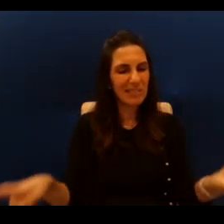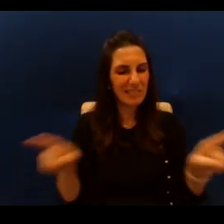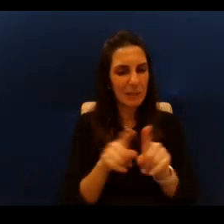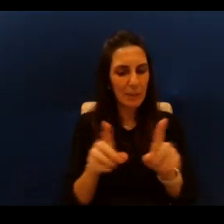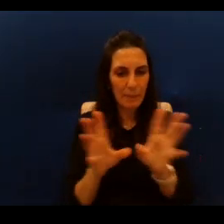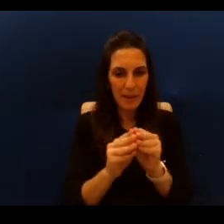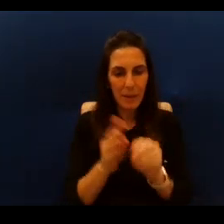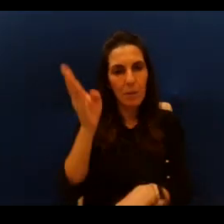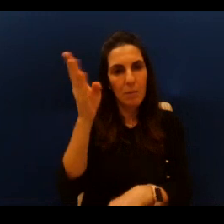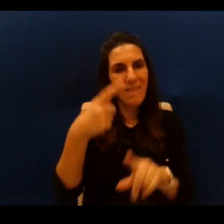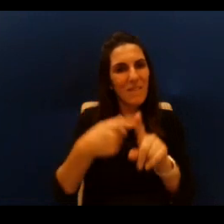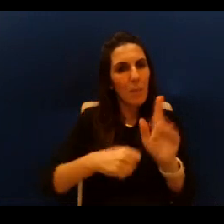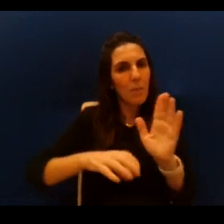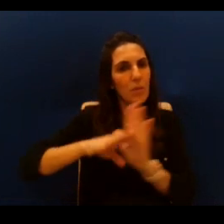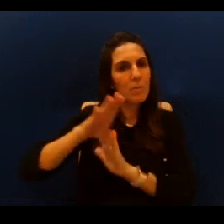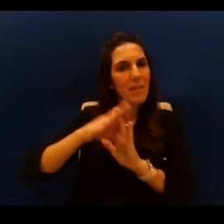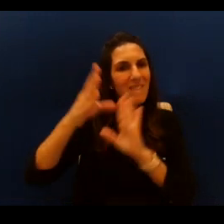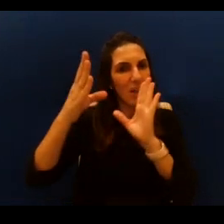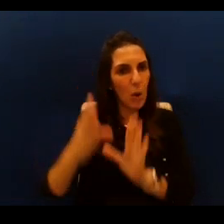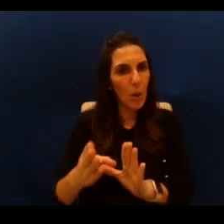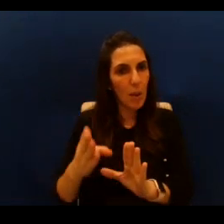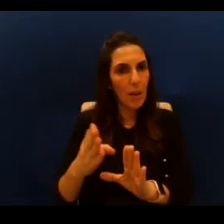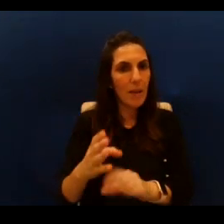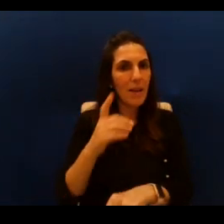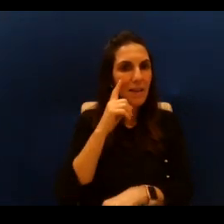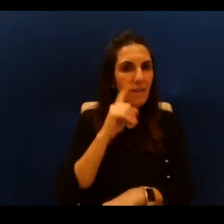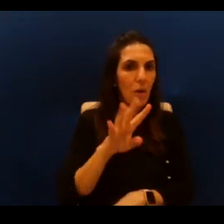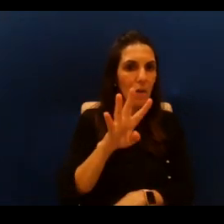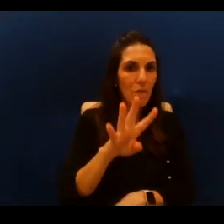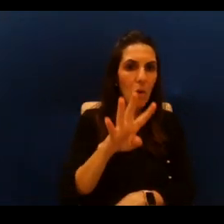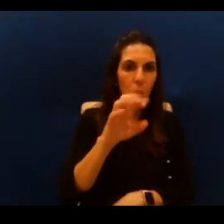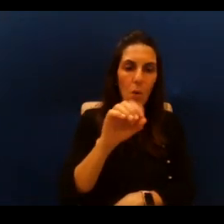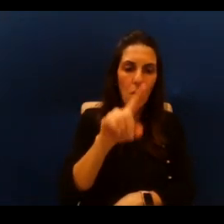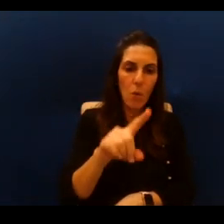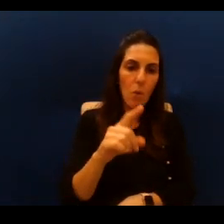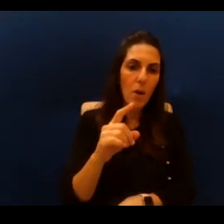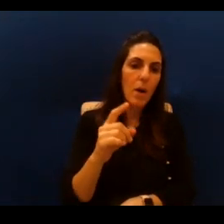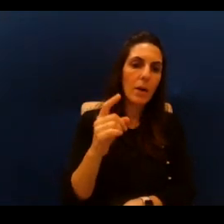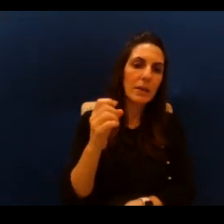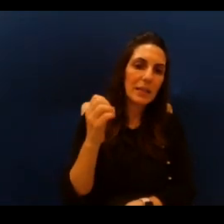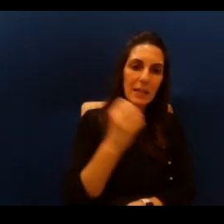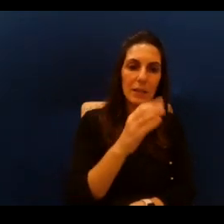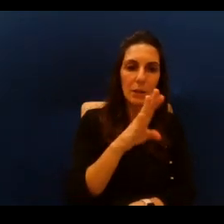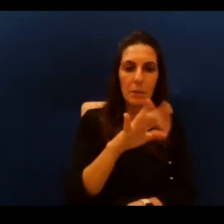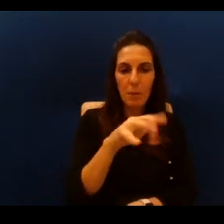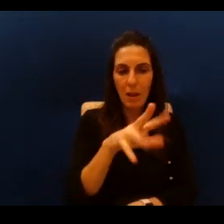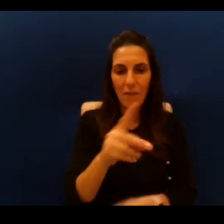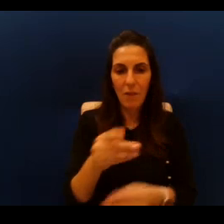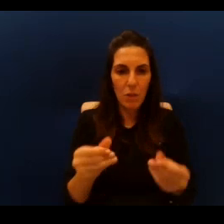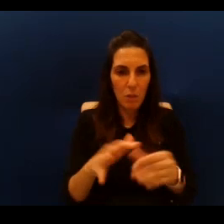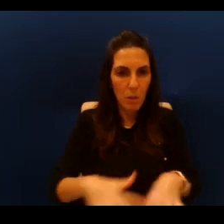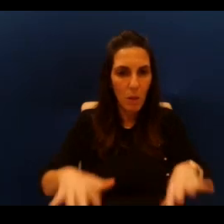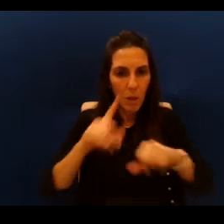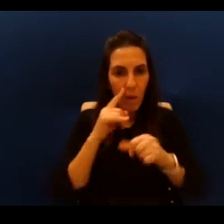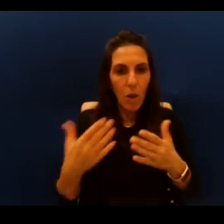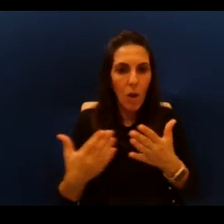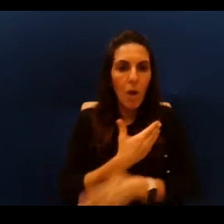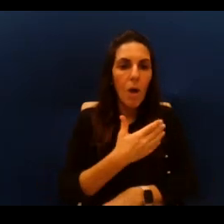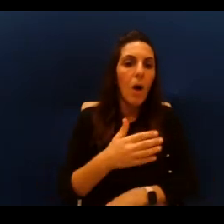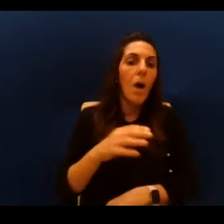presentation from the developers for the 401 East Point Beach Boulevard property for the new retail post